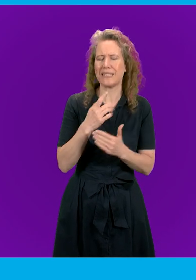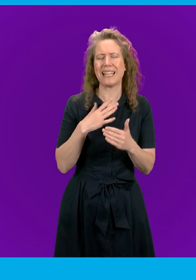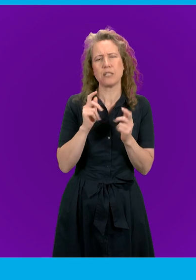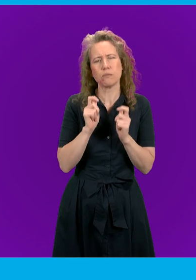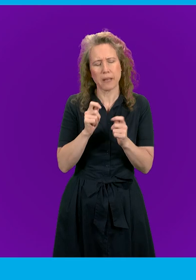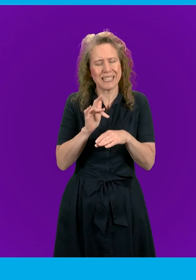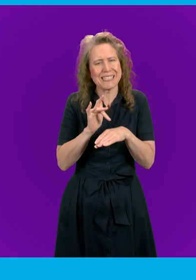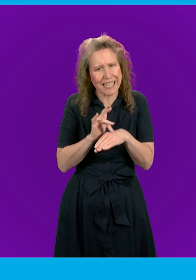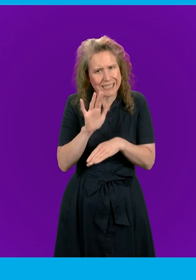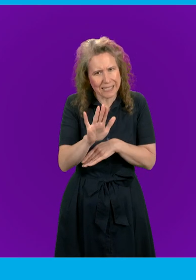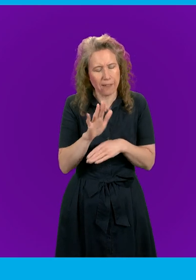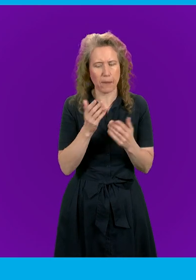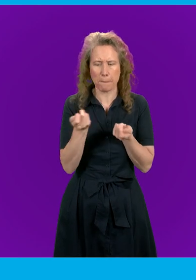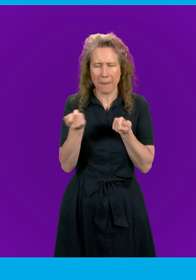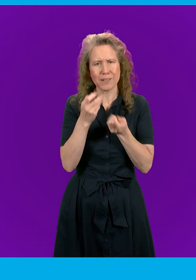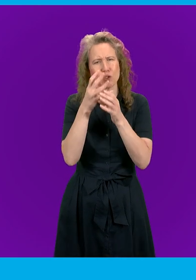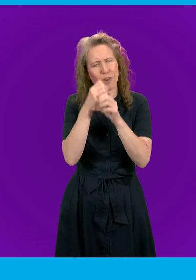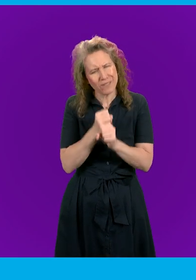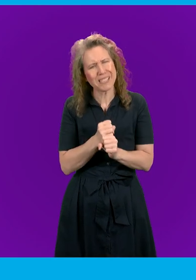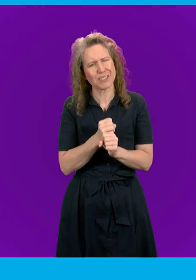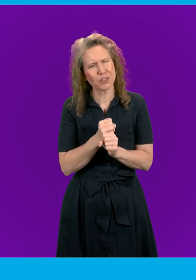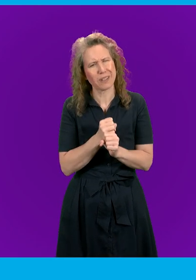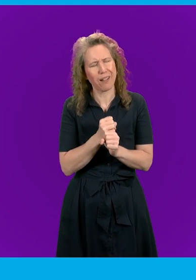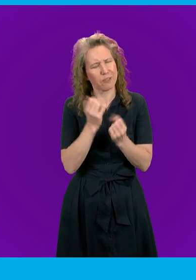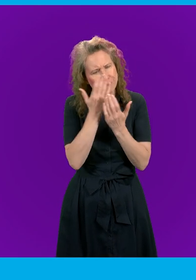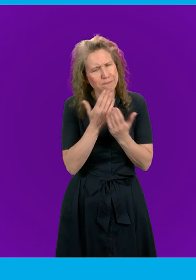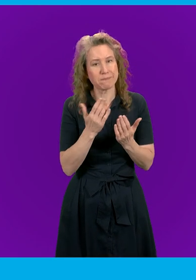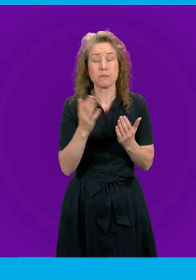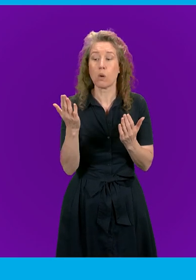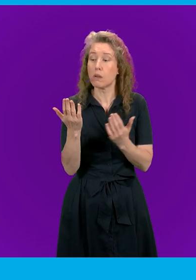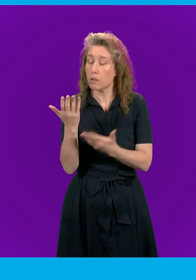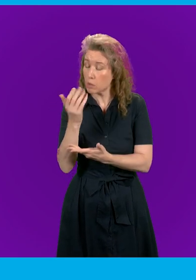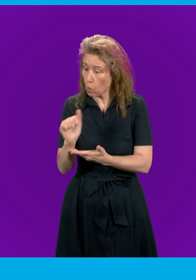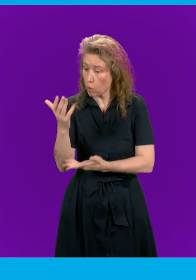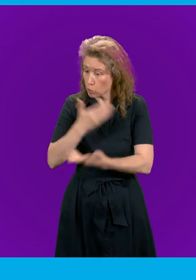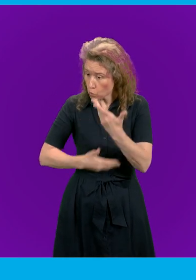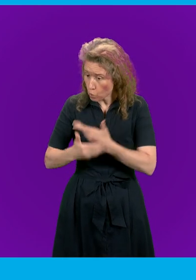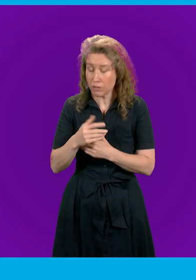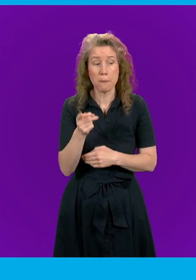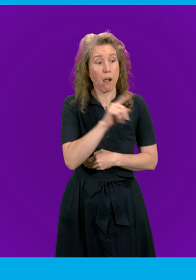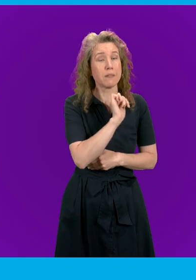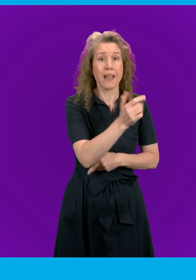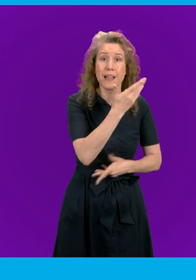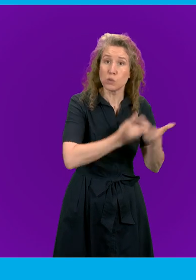sensitively, manage the confidentiality of the people involved, get all sides of the story, but